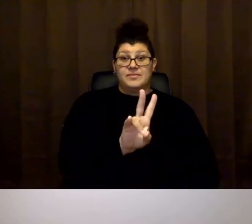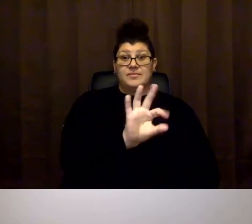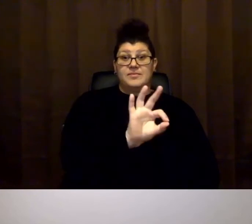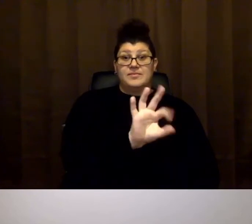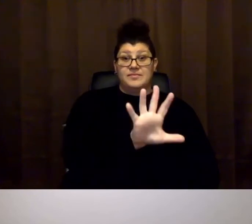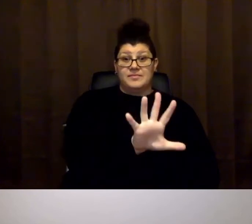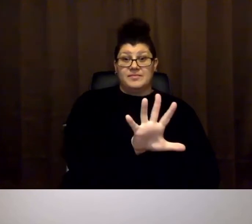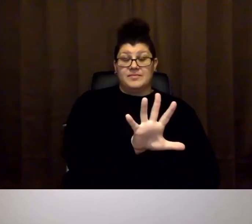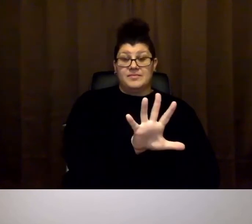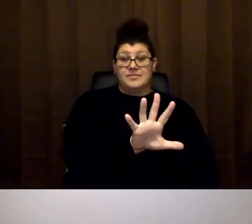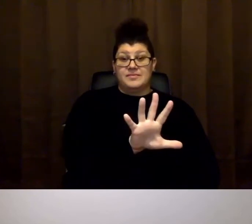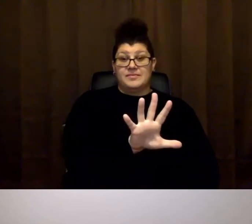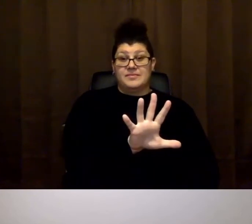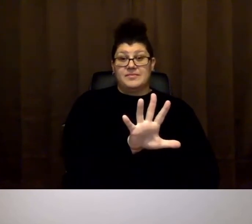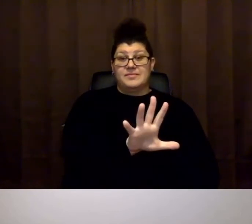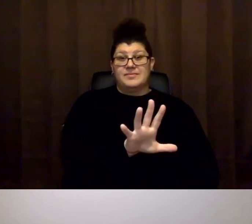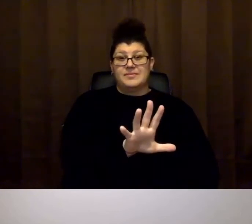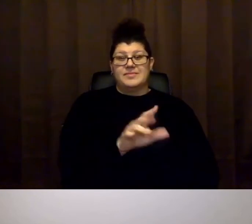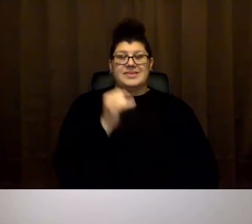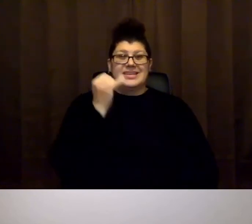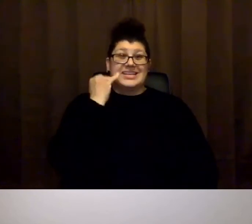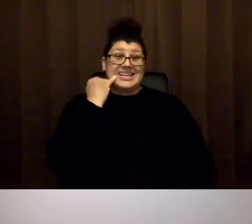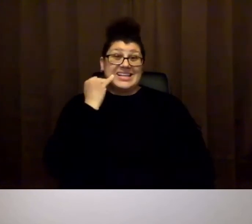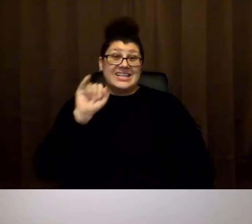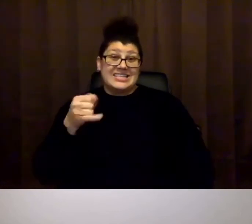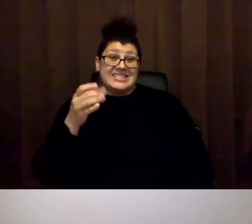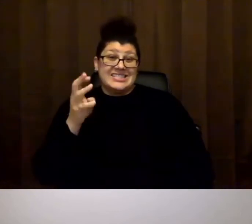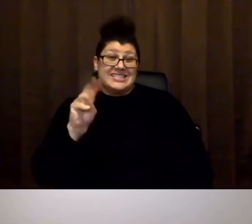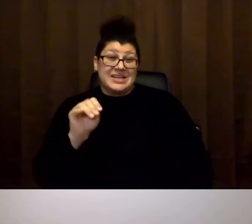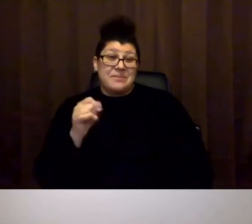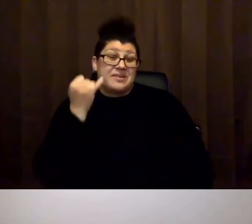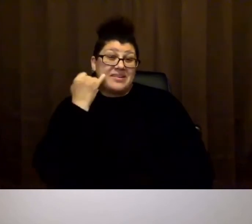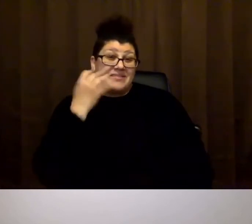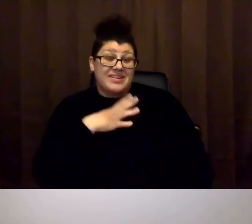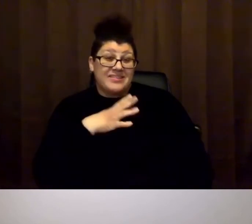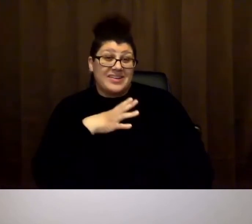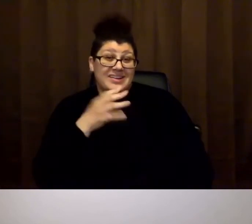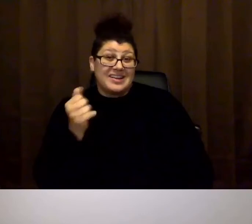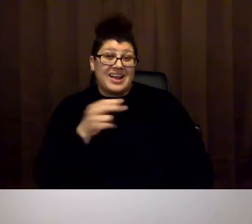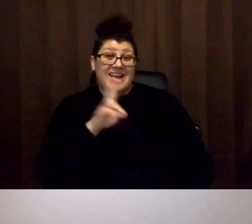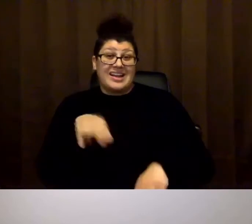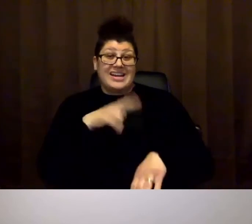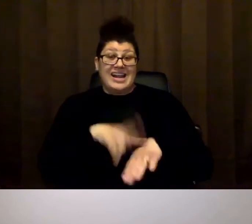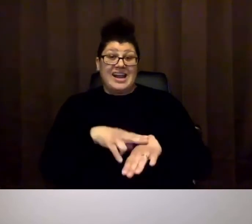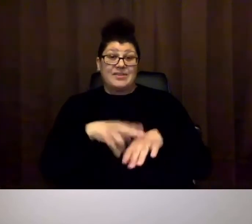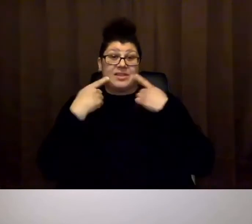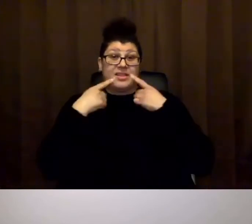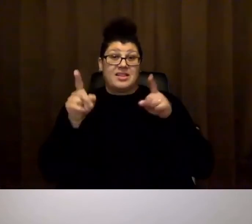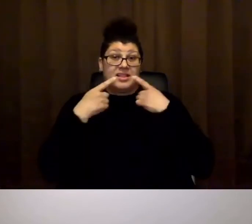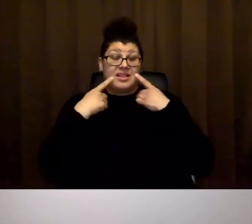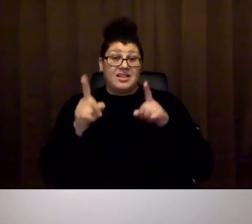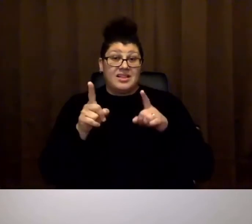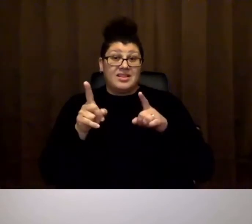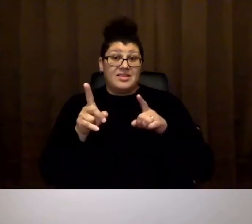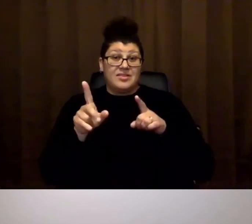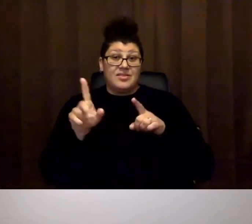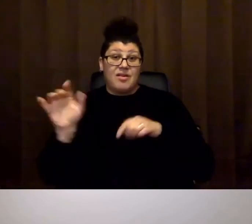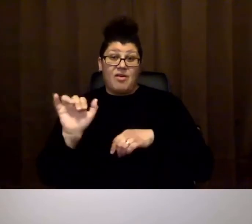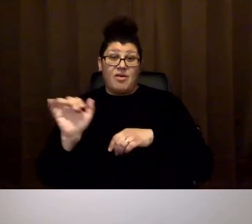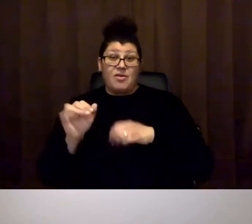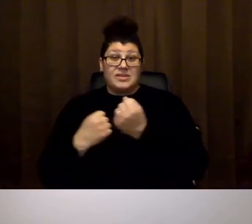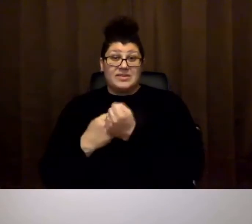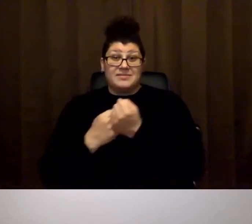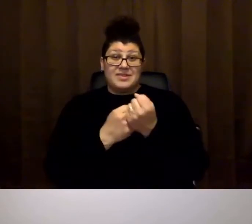217-554-4795. And Jim, if it's okay, we wanted to go ahead and just give our national VA caregiver support line information